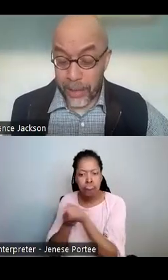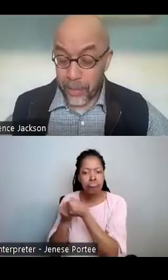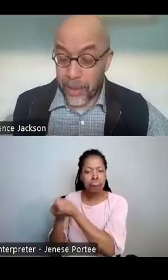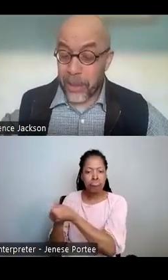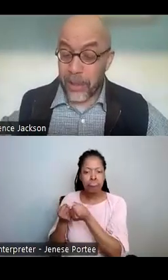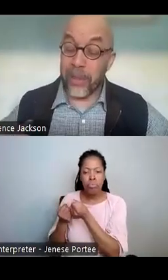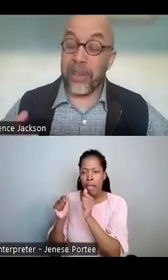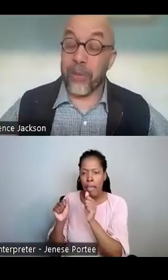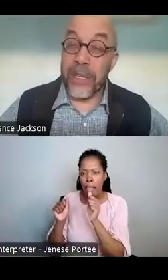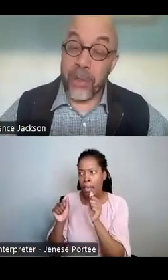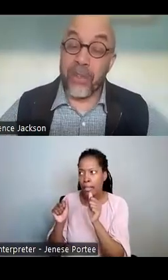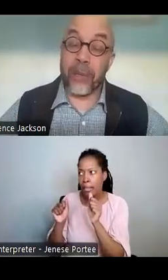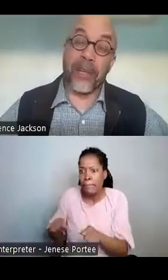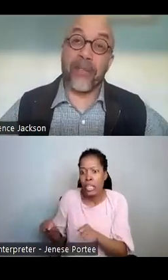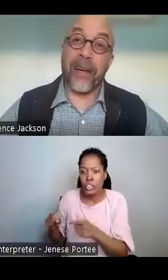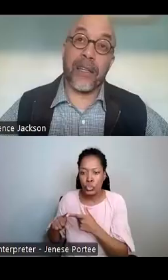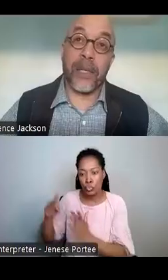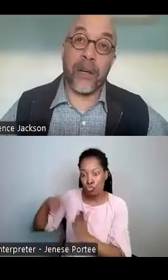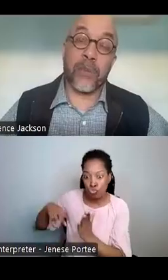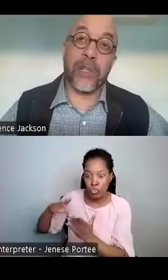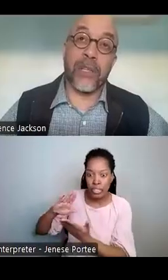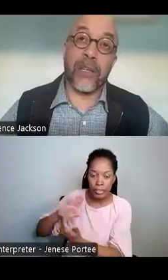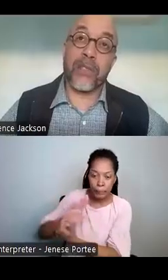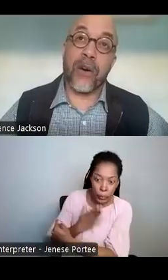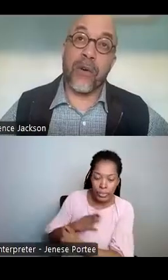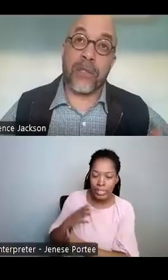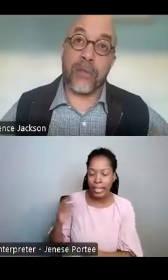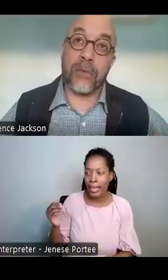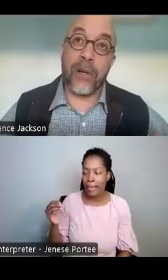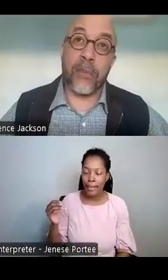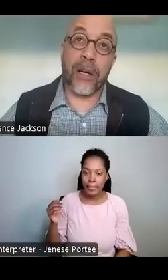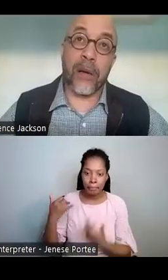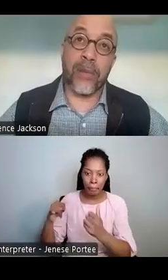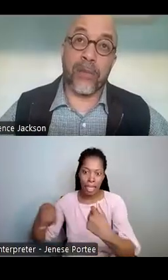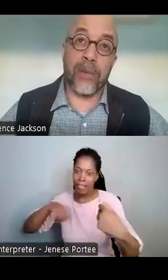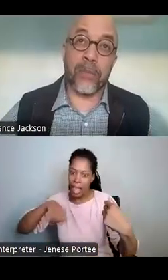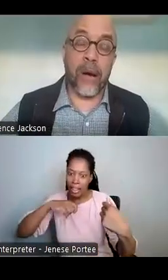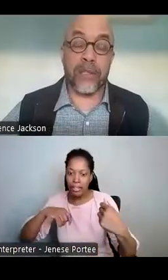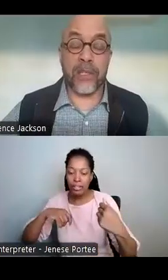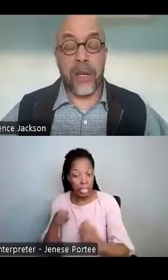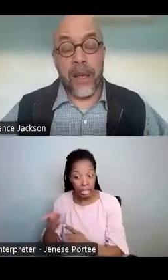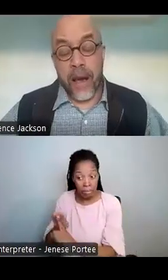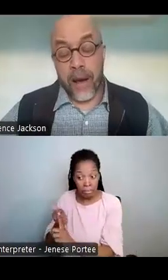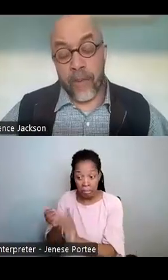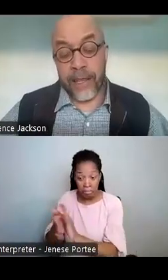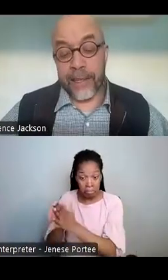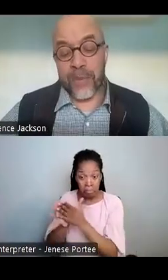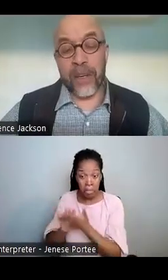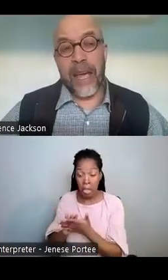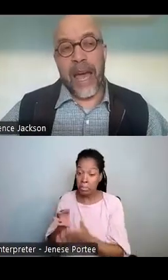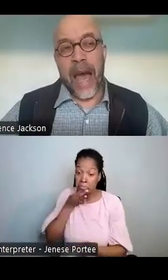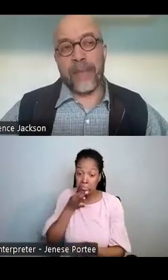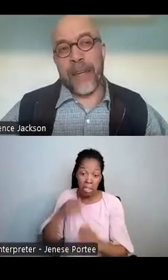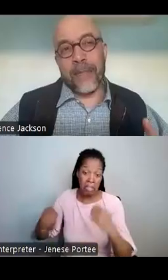I mean, it must have been the ability to read music and play the violin. I mean, he does go on to become a polished violinist,